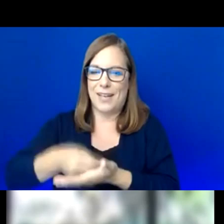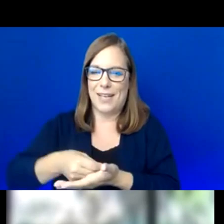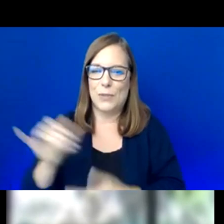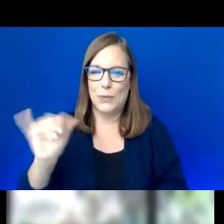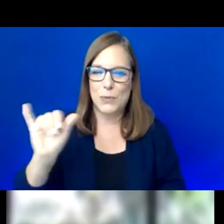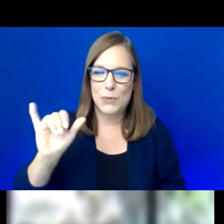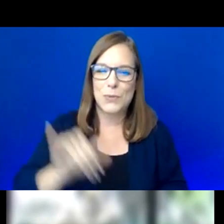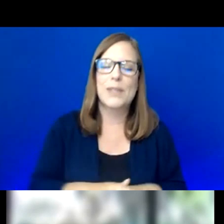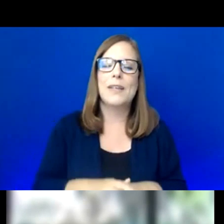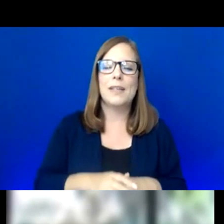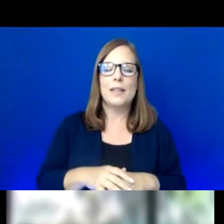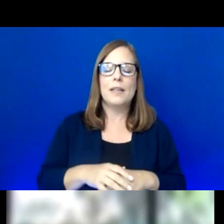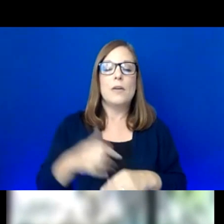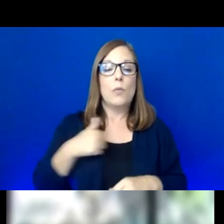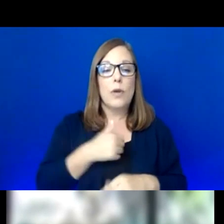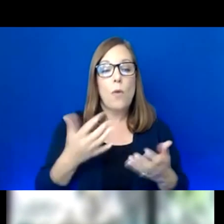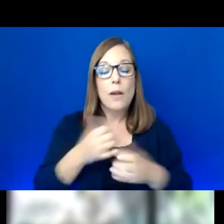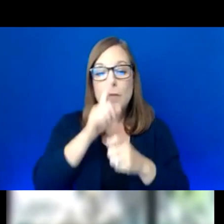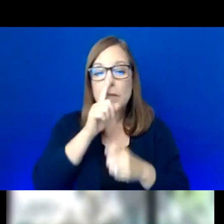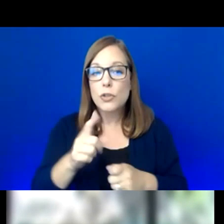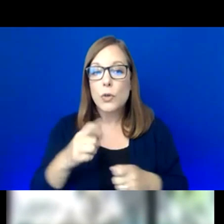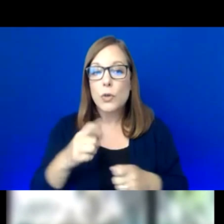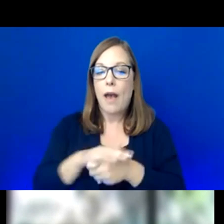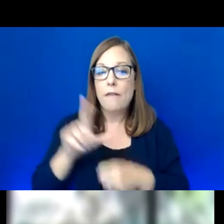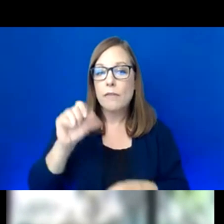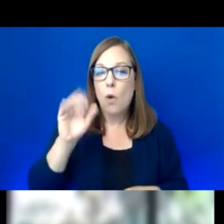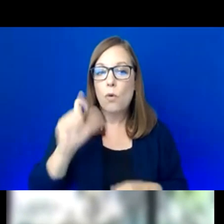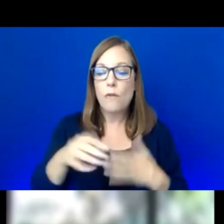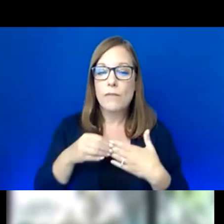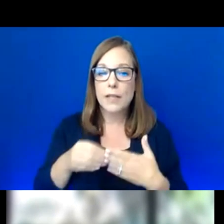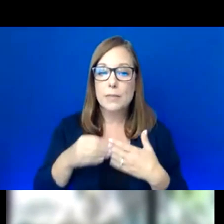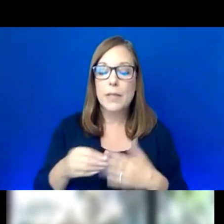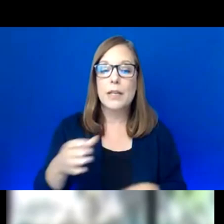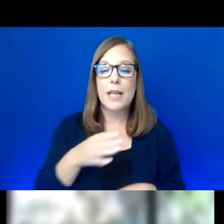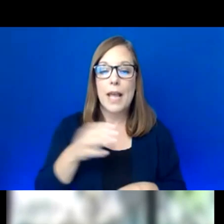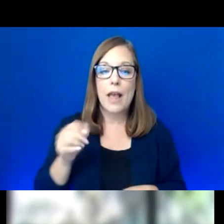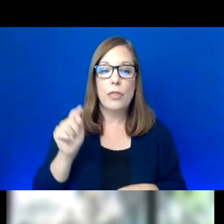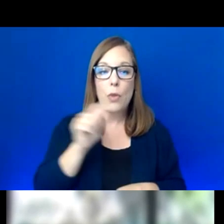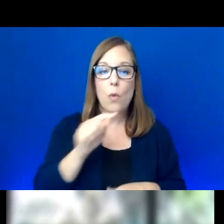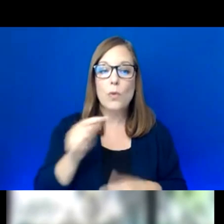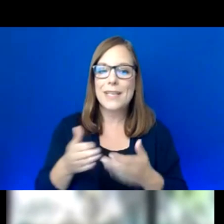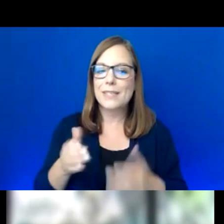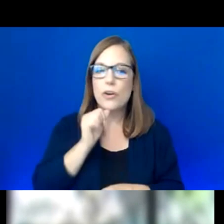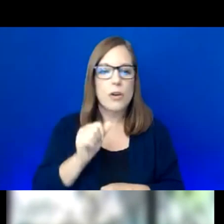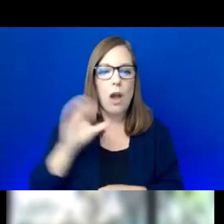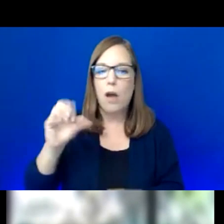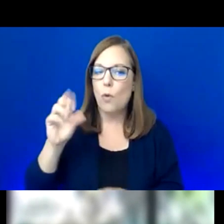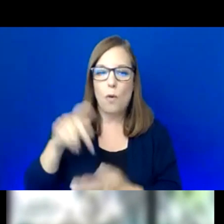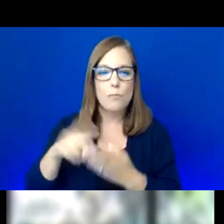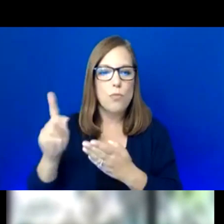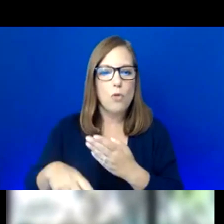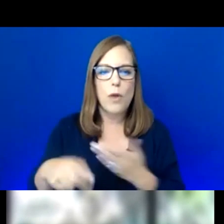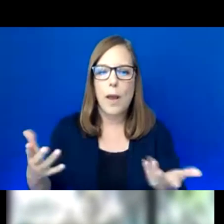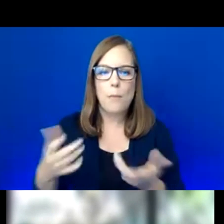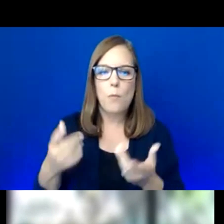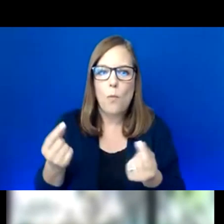sure that there is local flexibility and determination for those non-core programs. So what makes us great about AAAs is that we are